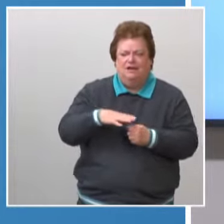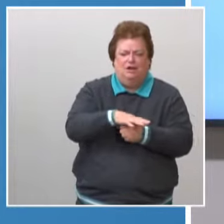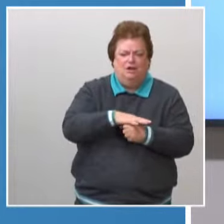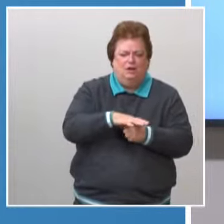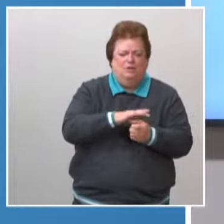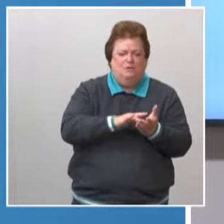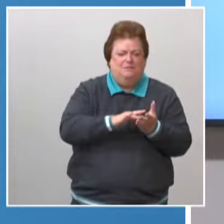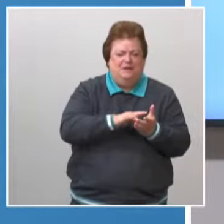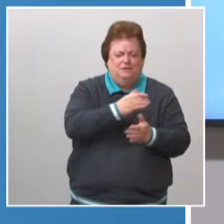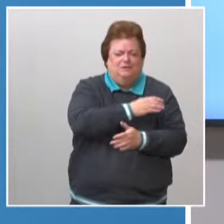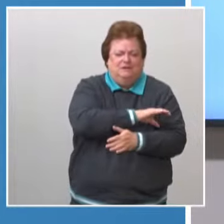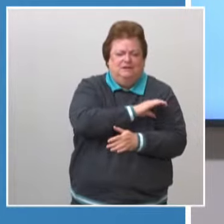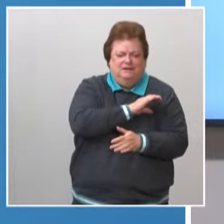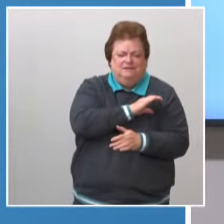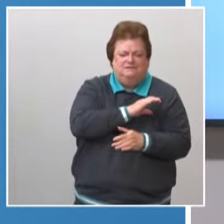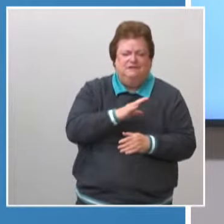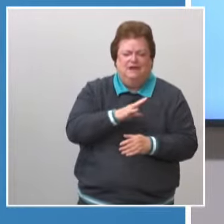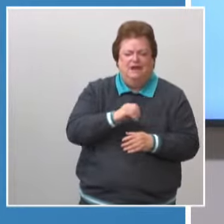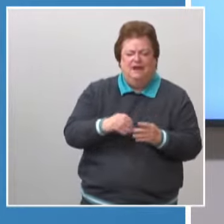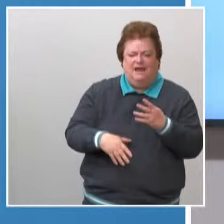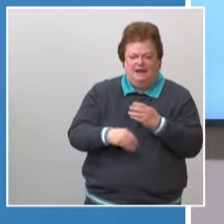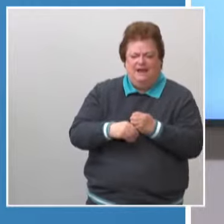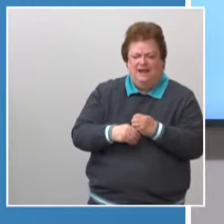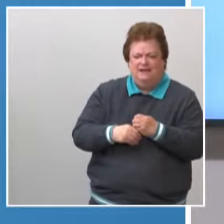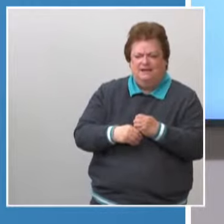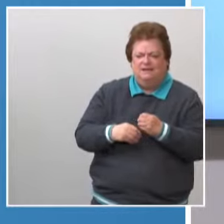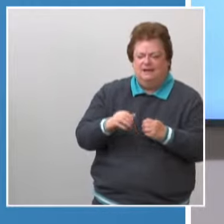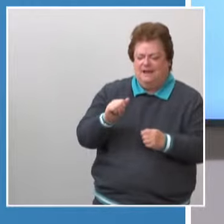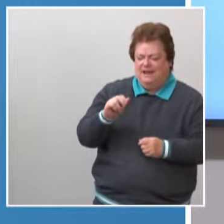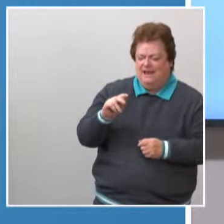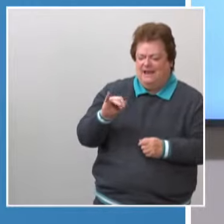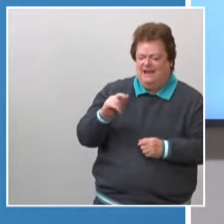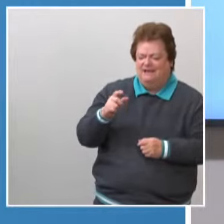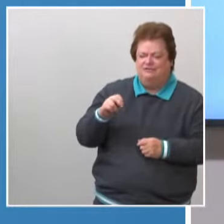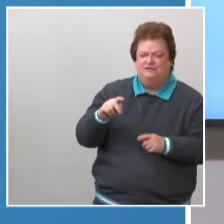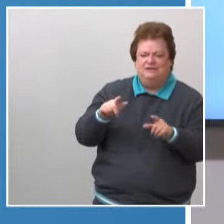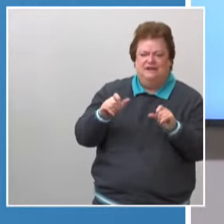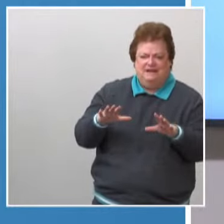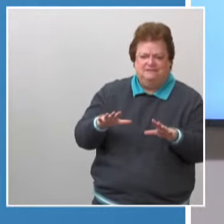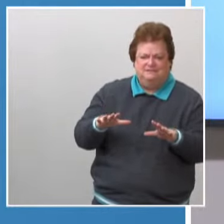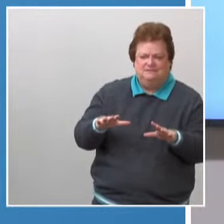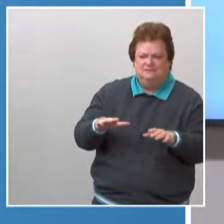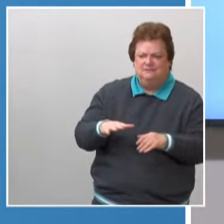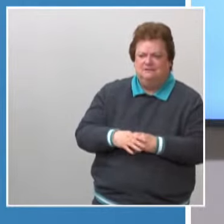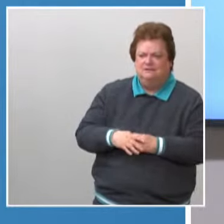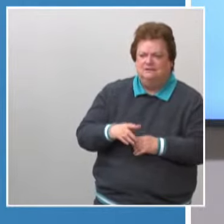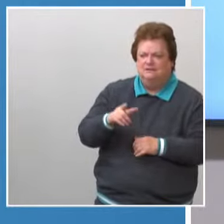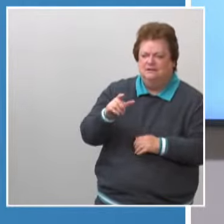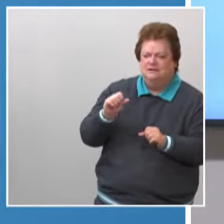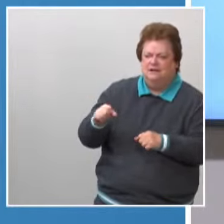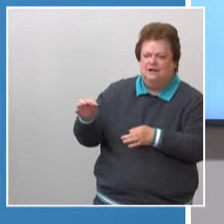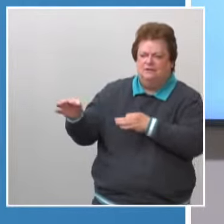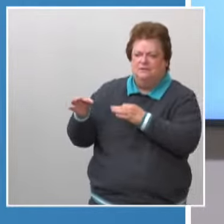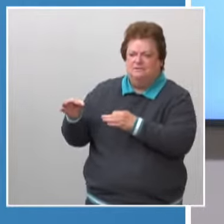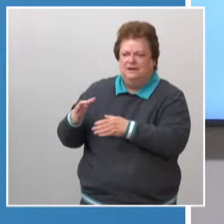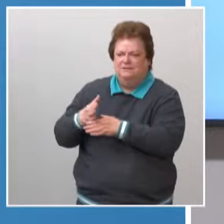medical clinics and having antigen tests available. Pat, can you quickly explain